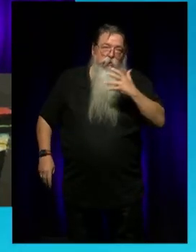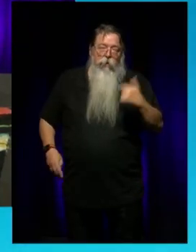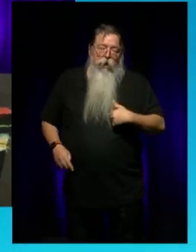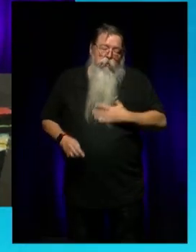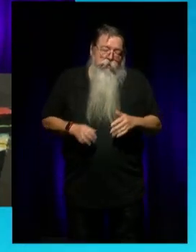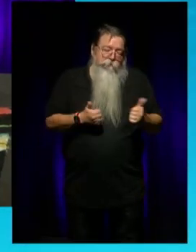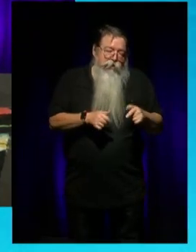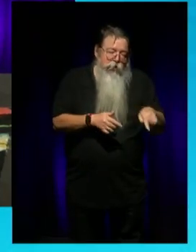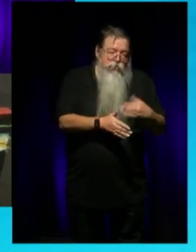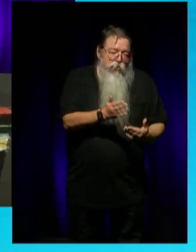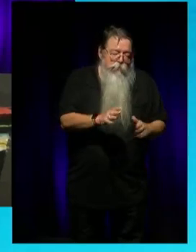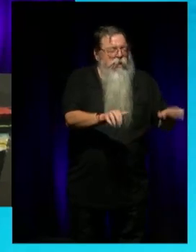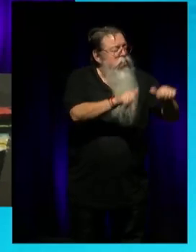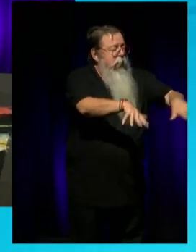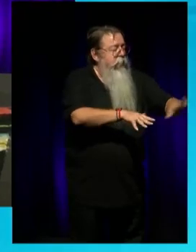that's okay. I don't know what to say.